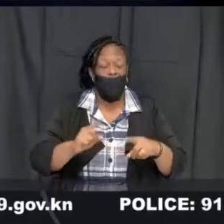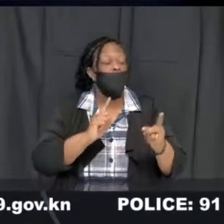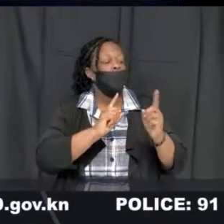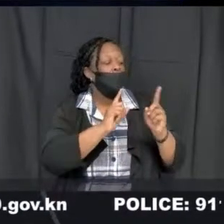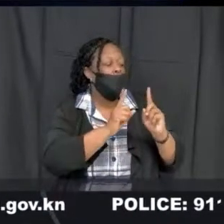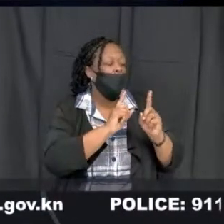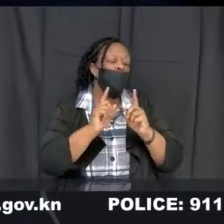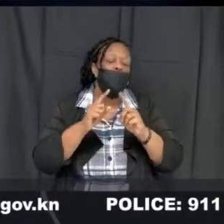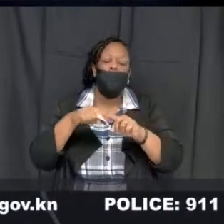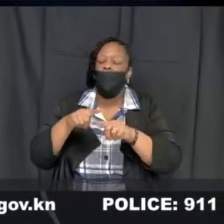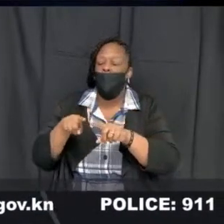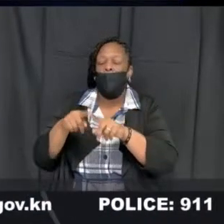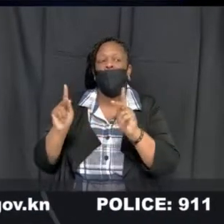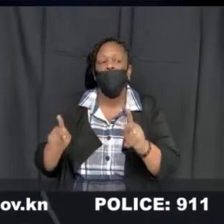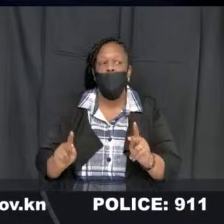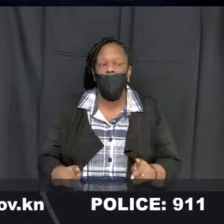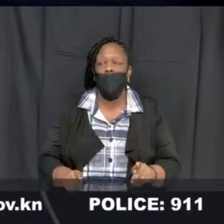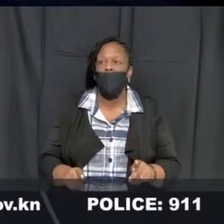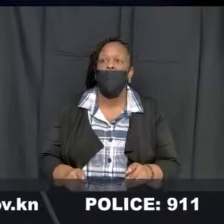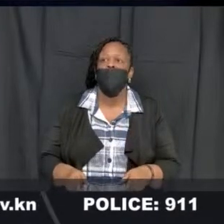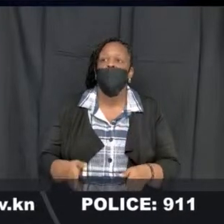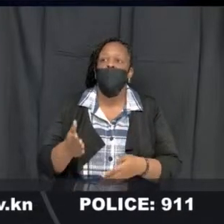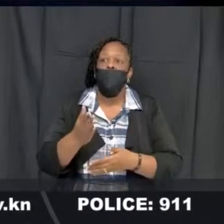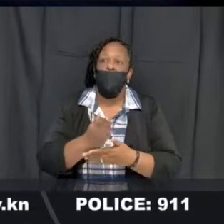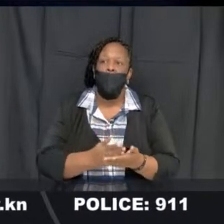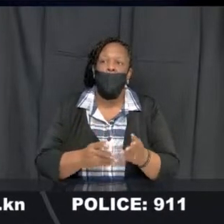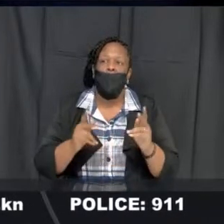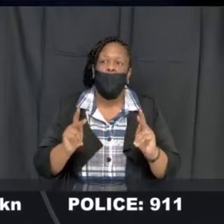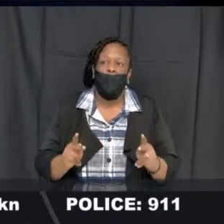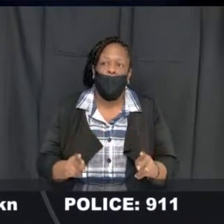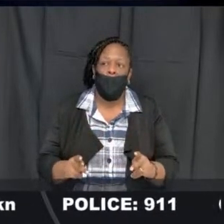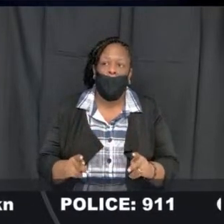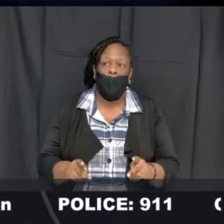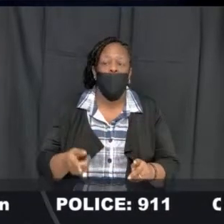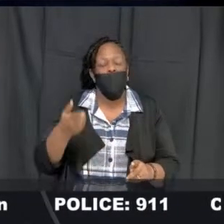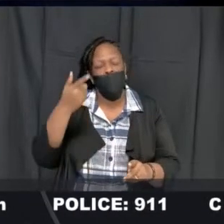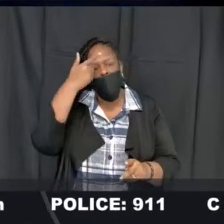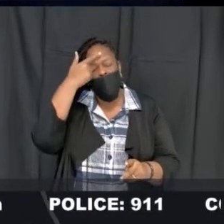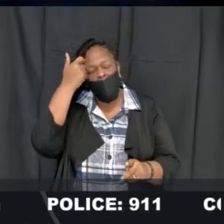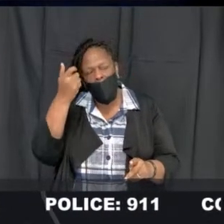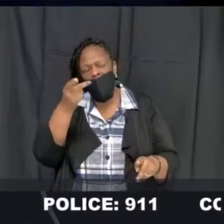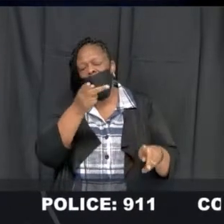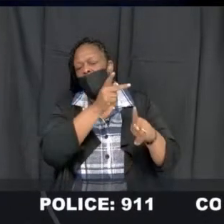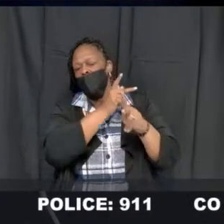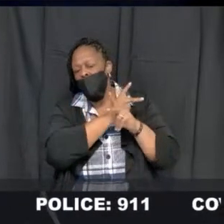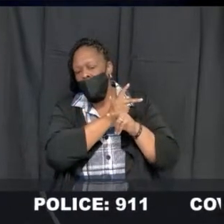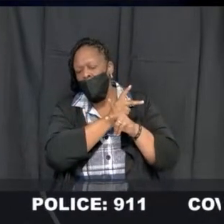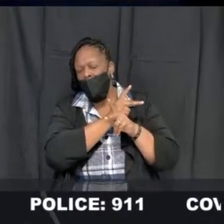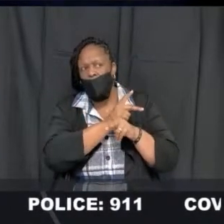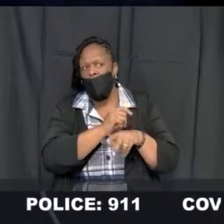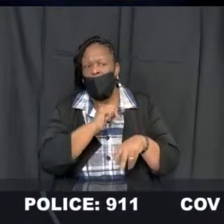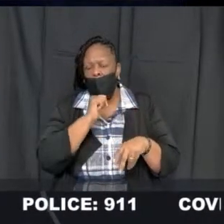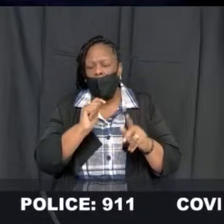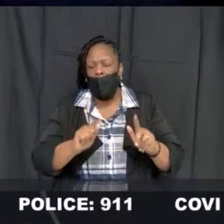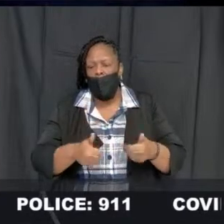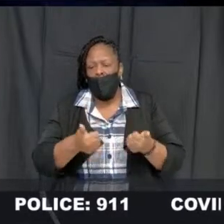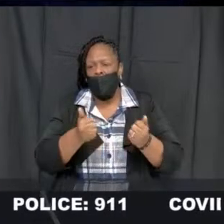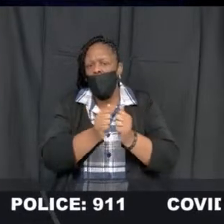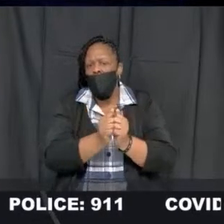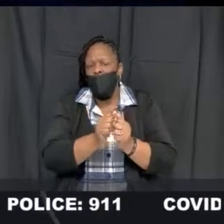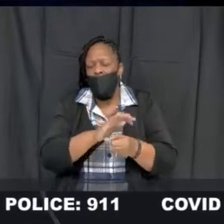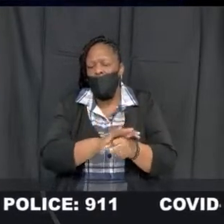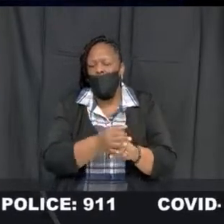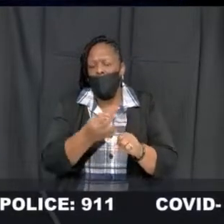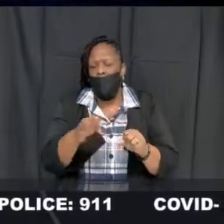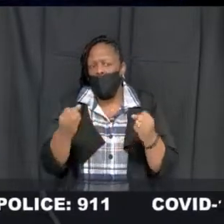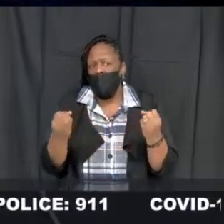getting feedback, that possibly because we have been so protected and we haven't had to really live with so